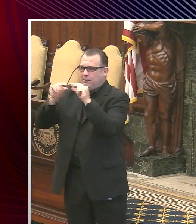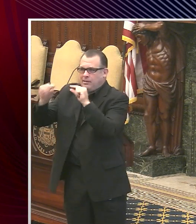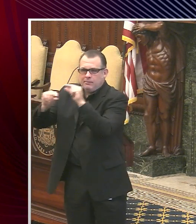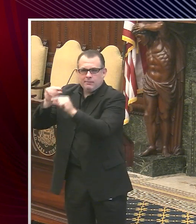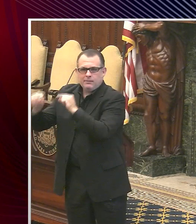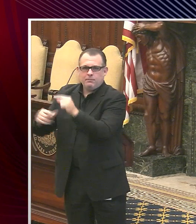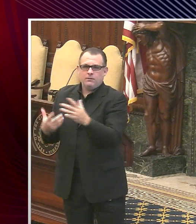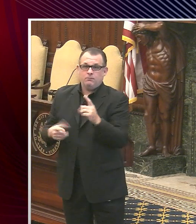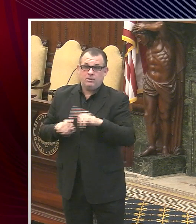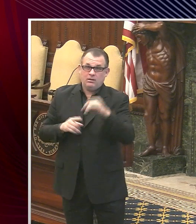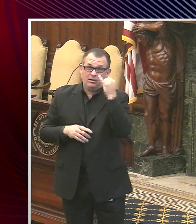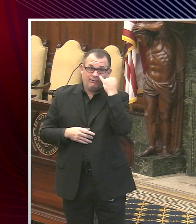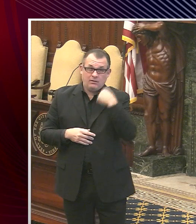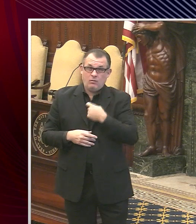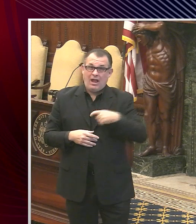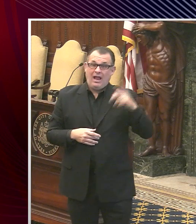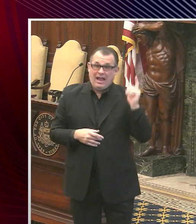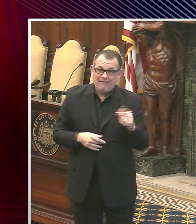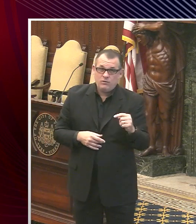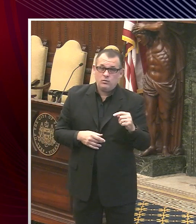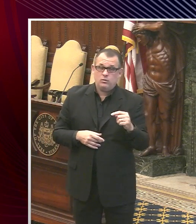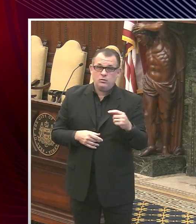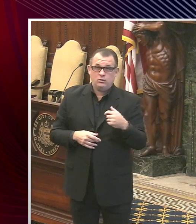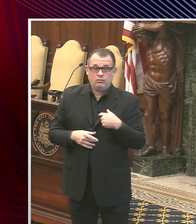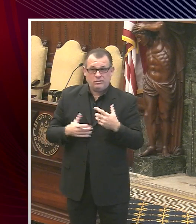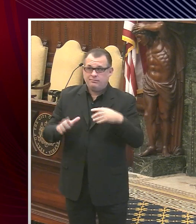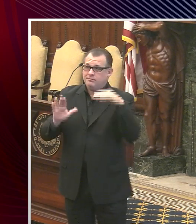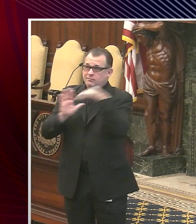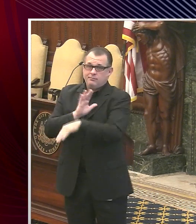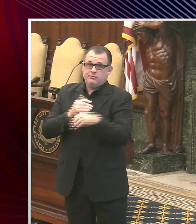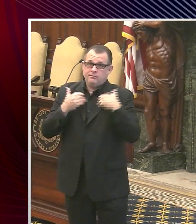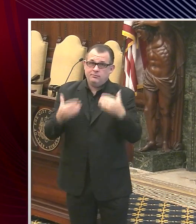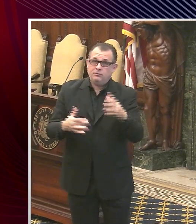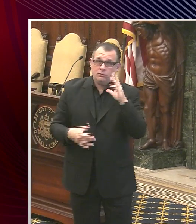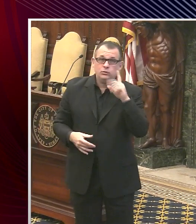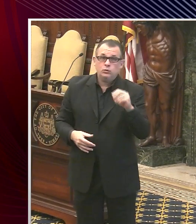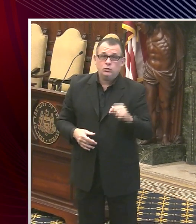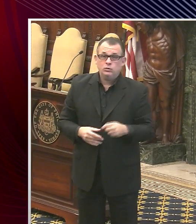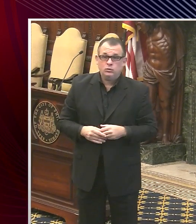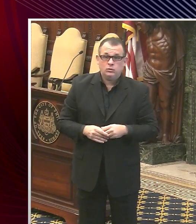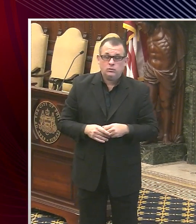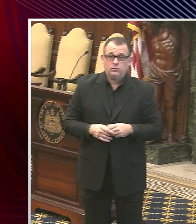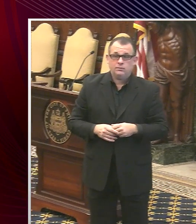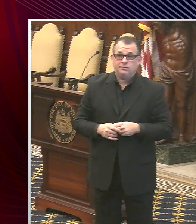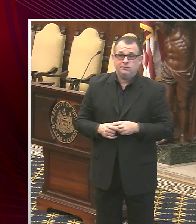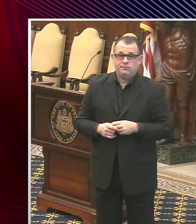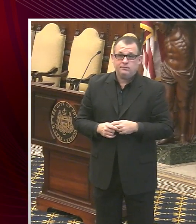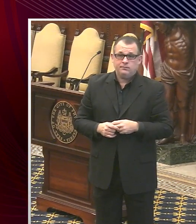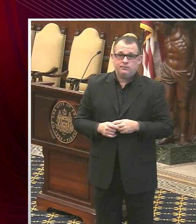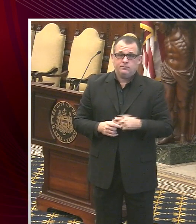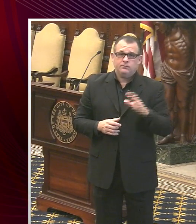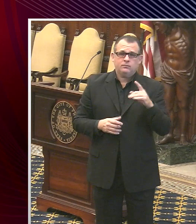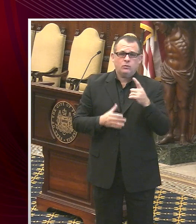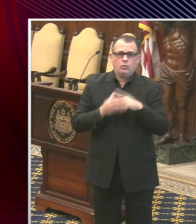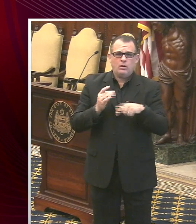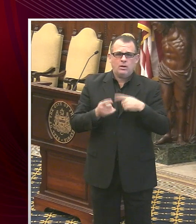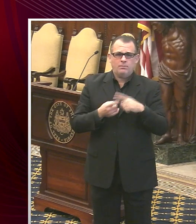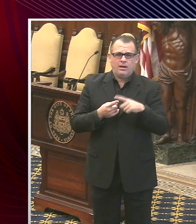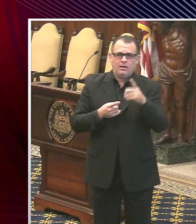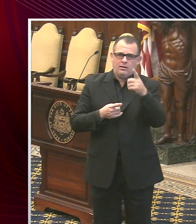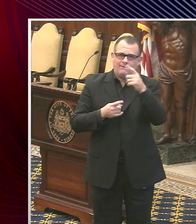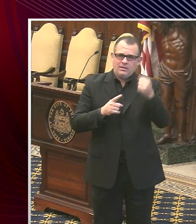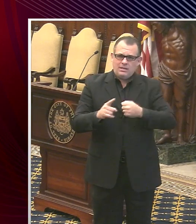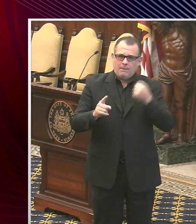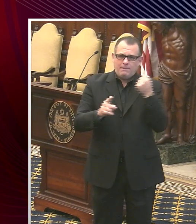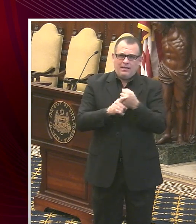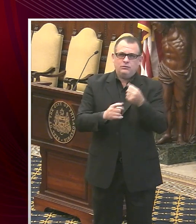And how do you expect maybe this second partial shutdown to negatively affect the city's revenues and budgets? I don't have a